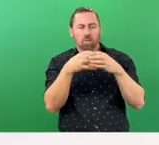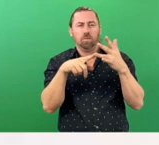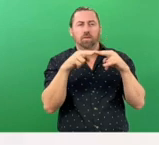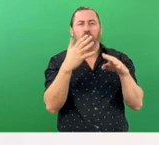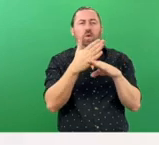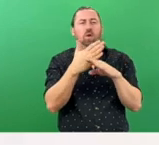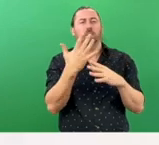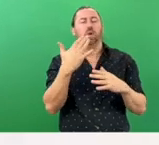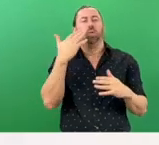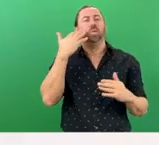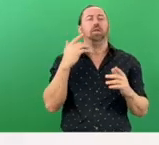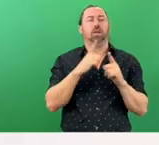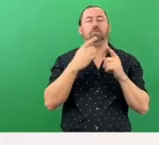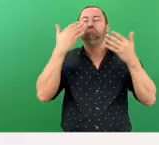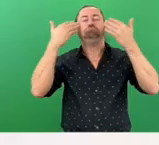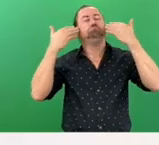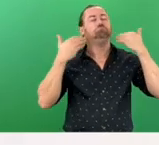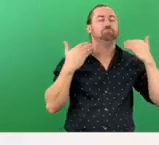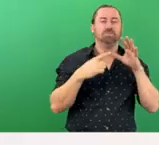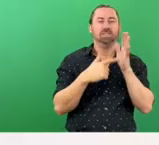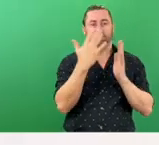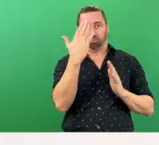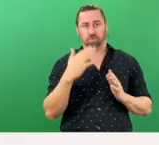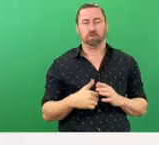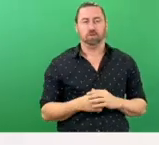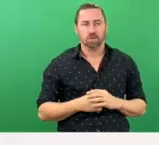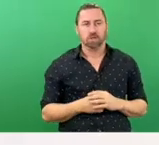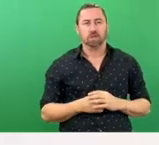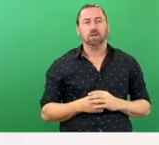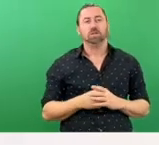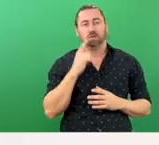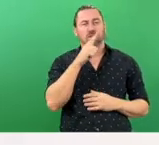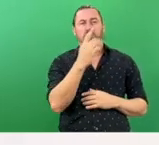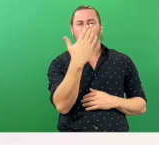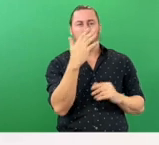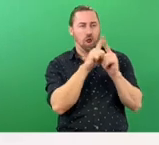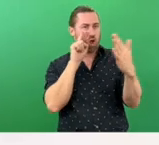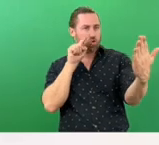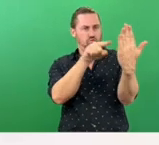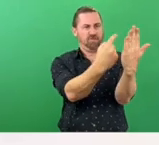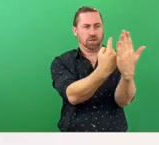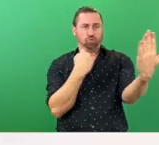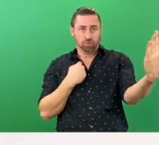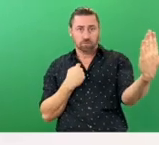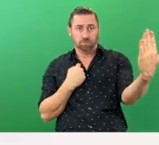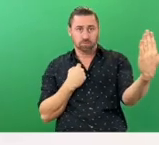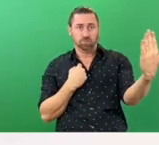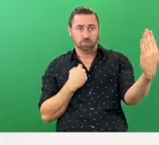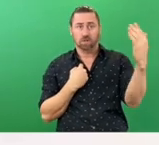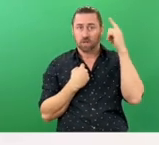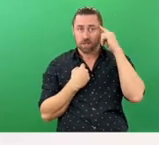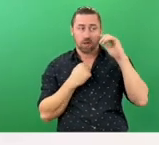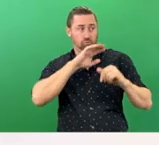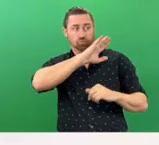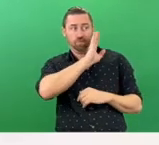of women making up in the mirror. You see what we think of as very typical of a mirror reflection. So you see the person